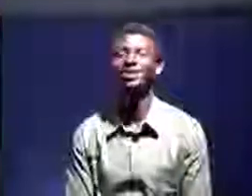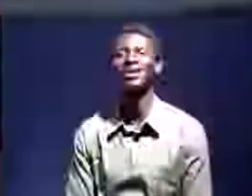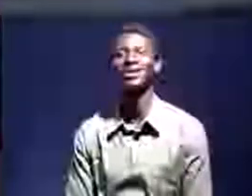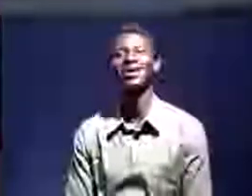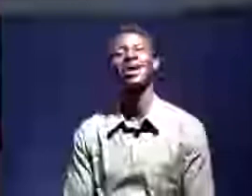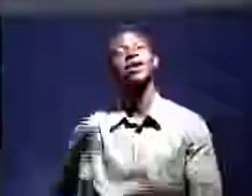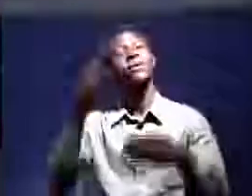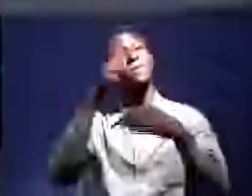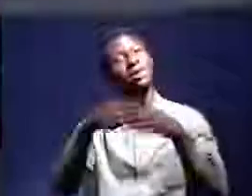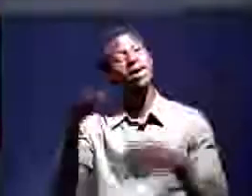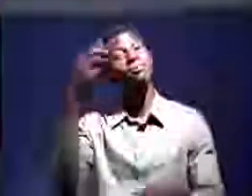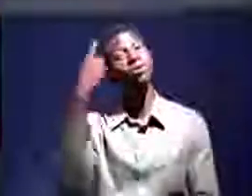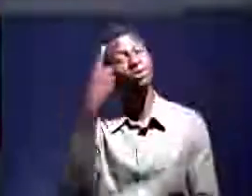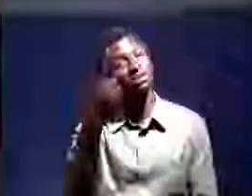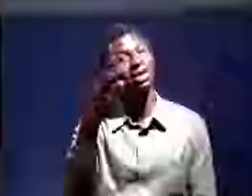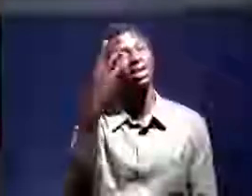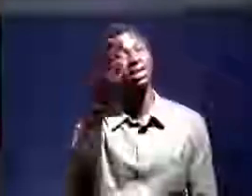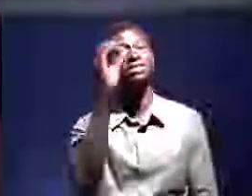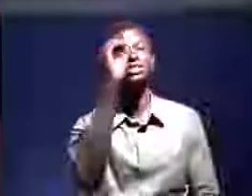That's a miracle of God.